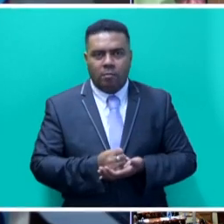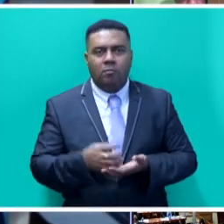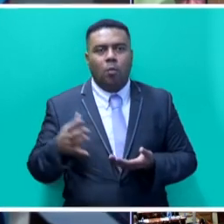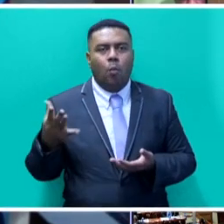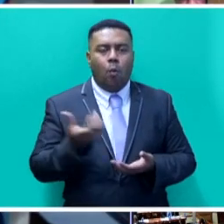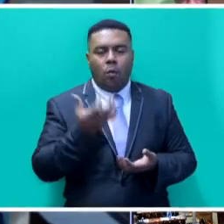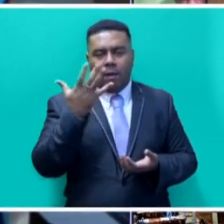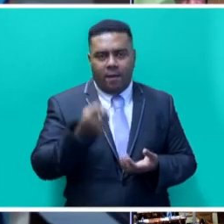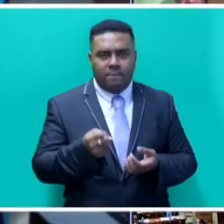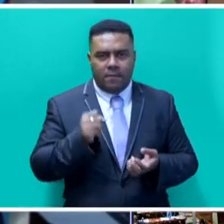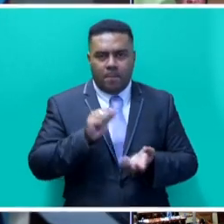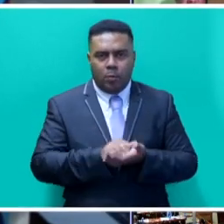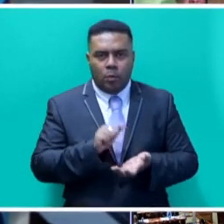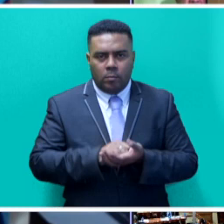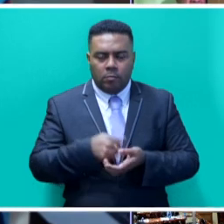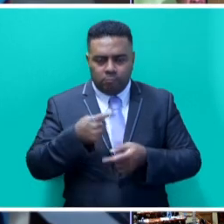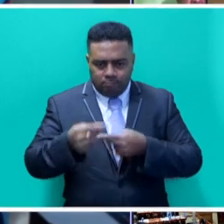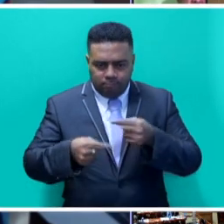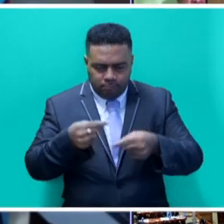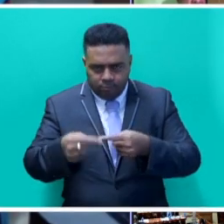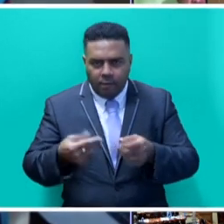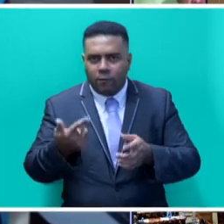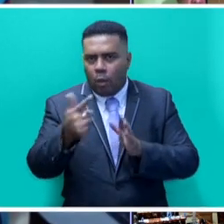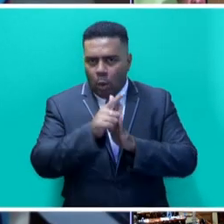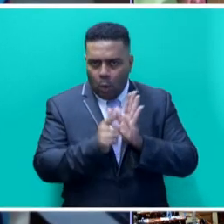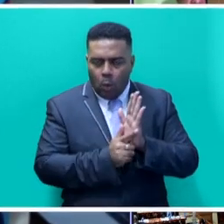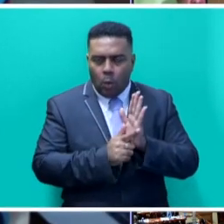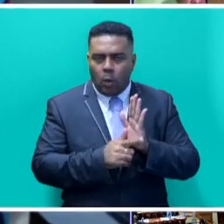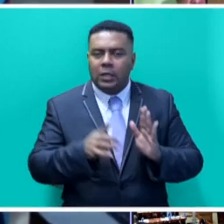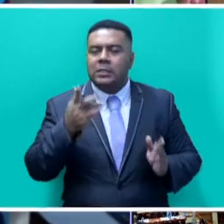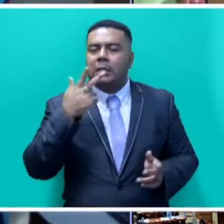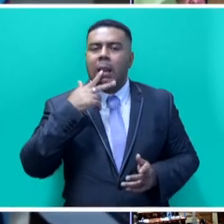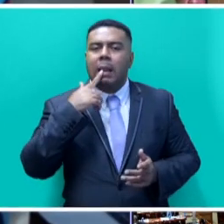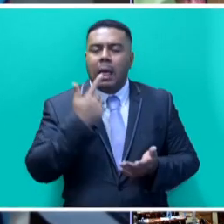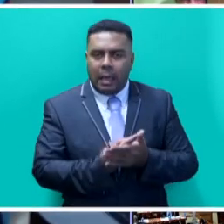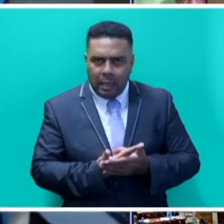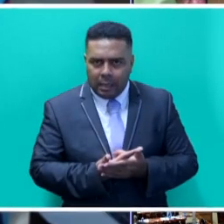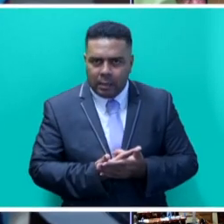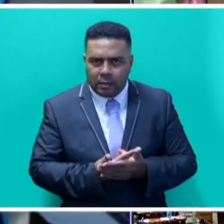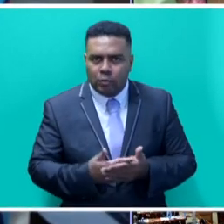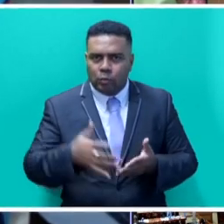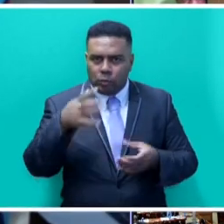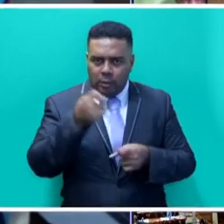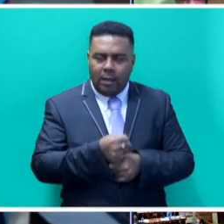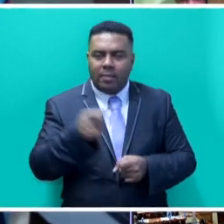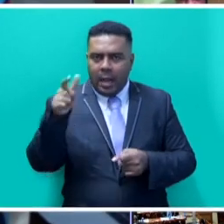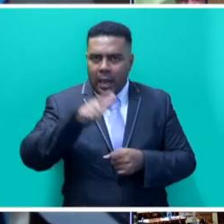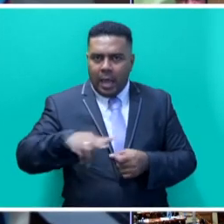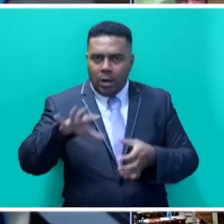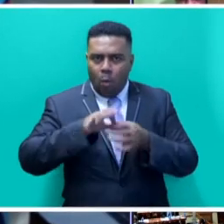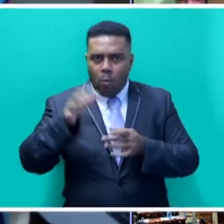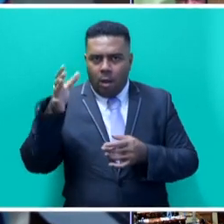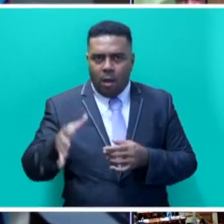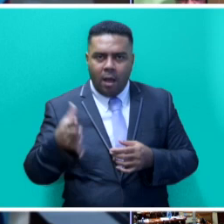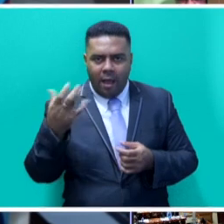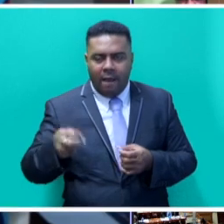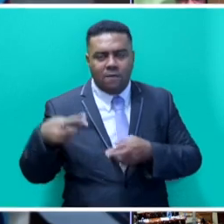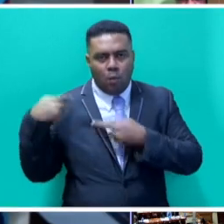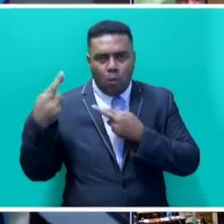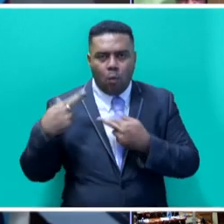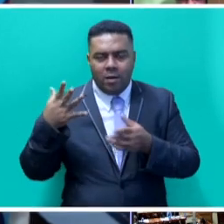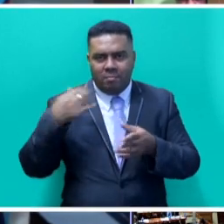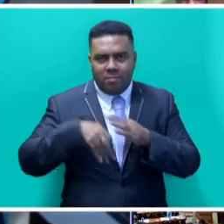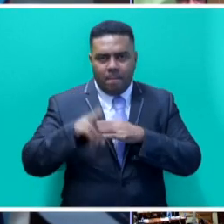properly in accordance with the relevant laws. It is a lie to claim that landowners have a role in the